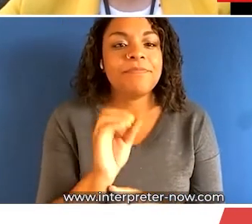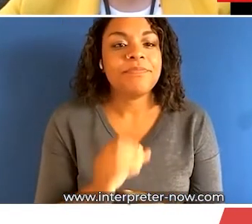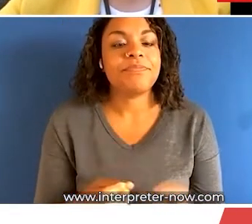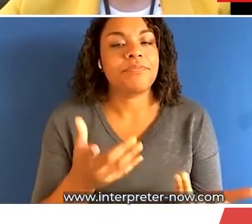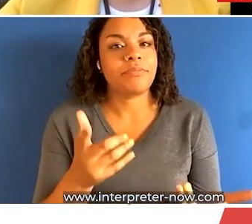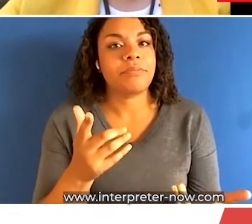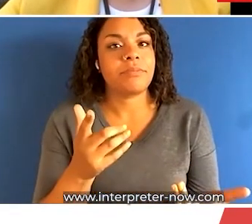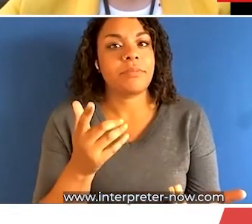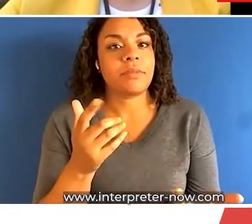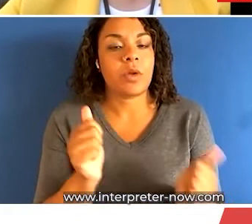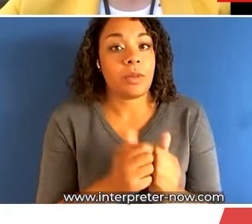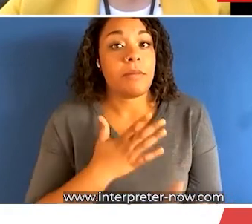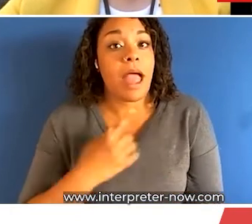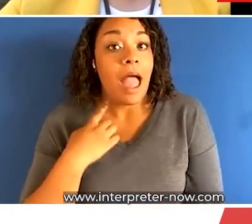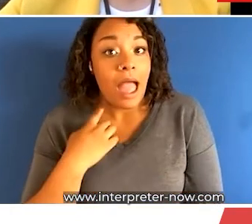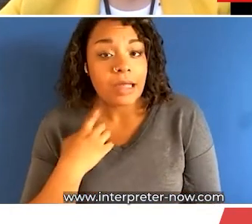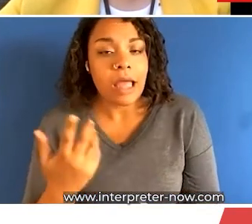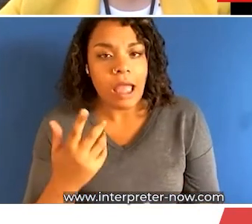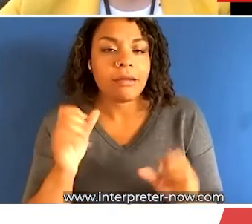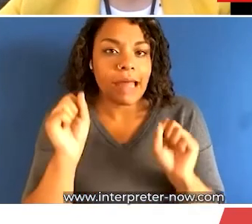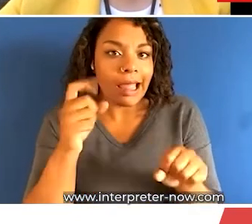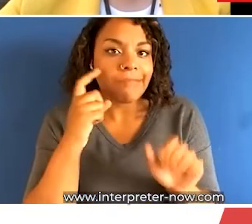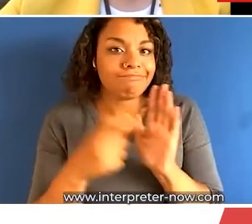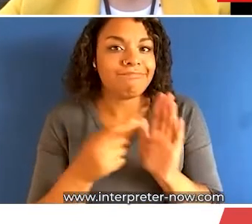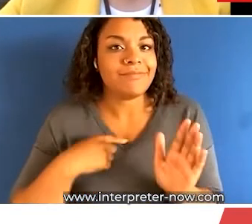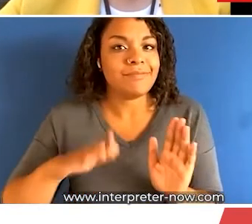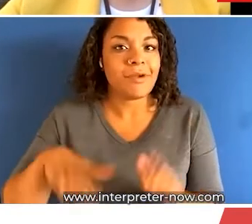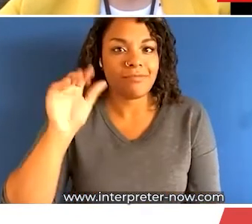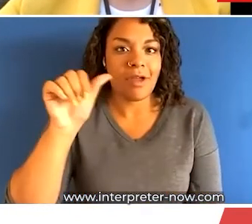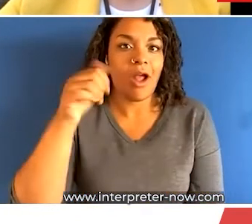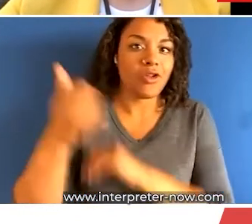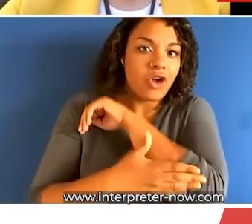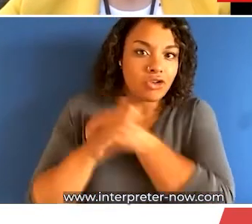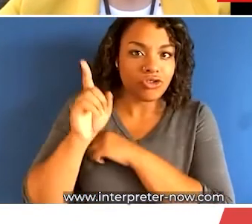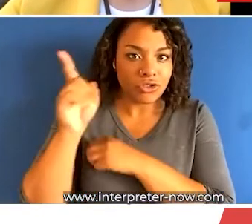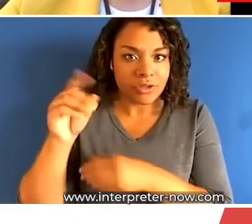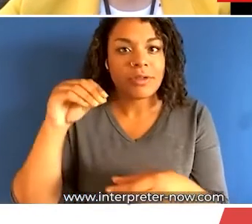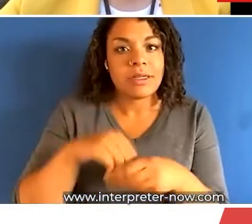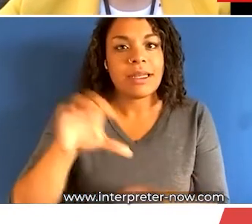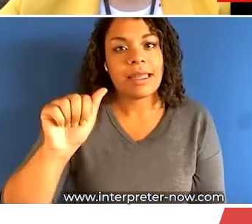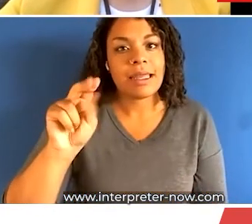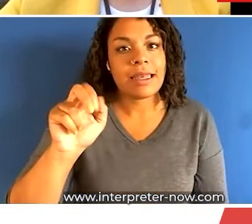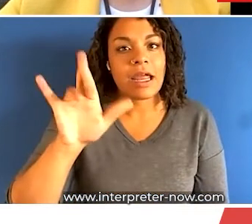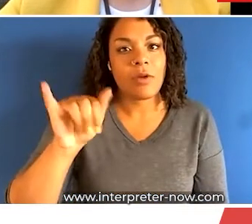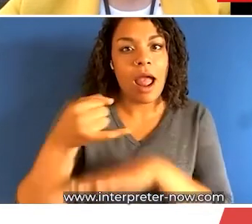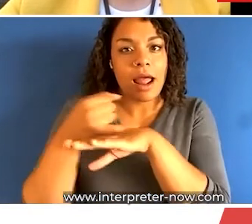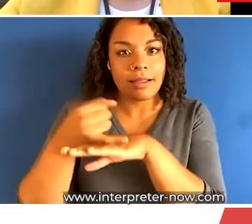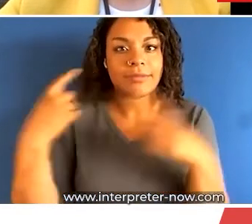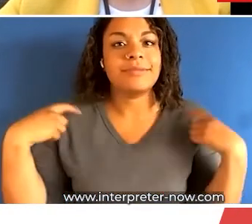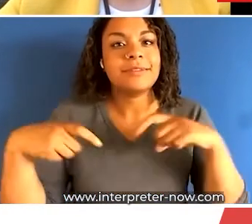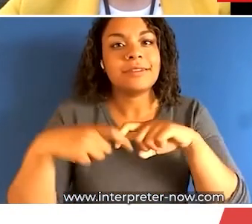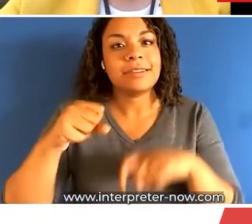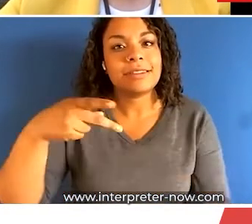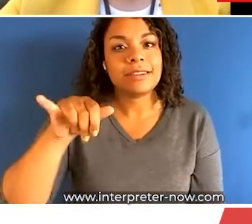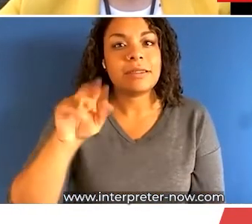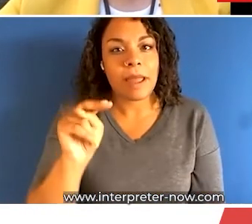you can imagine, with this accent, I was born and raised in a foreign country. I was born and raised in the Canary Islands, Spain, in front of the Western